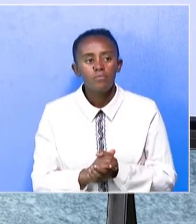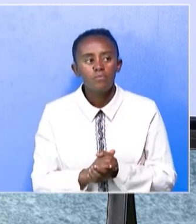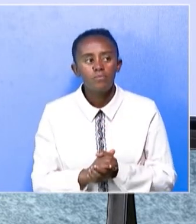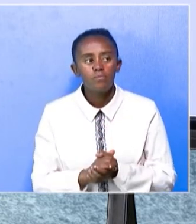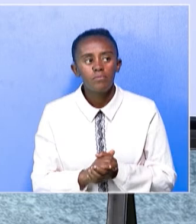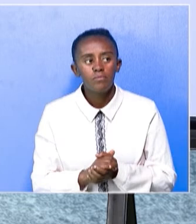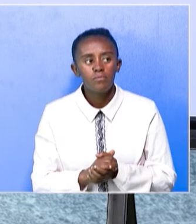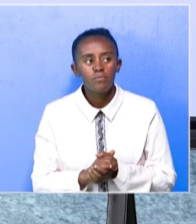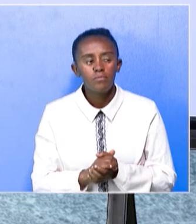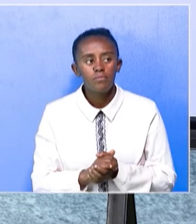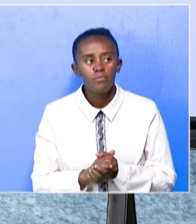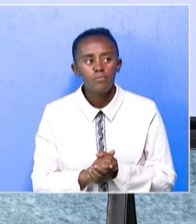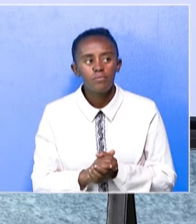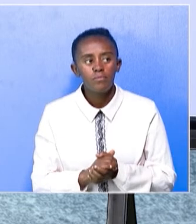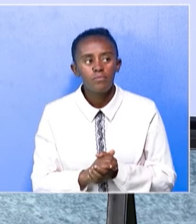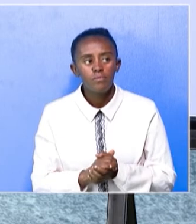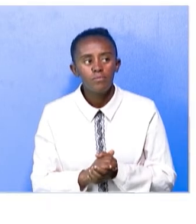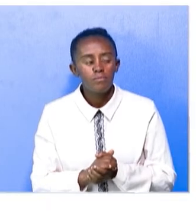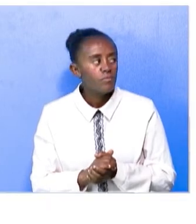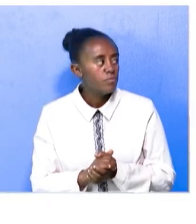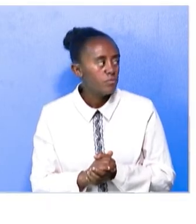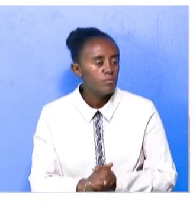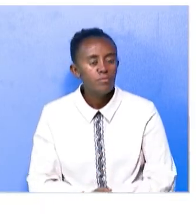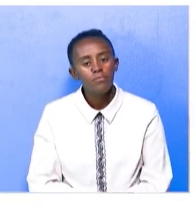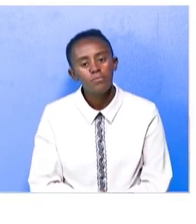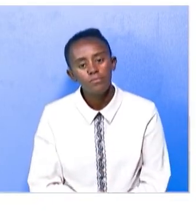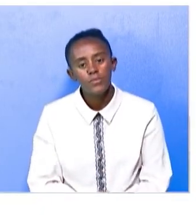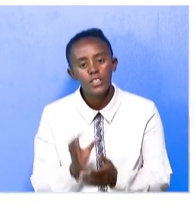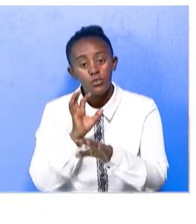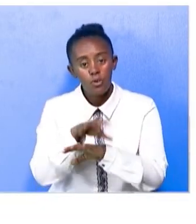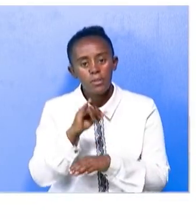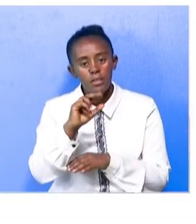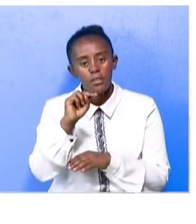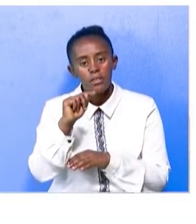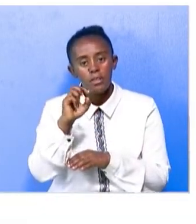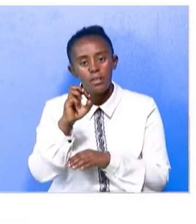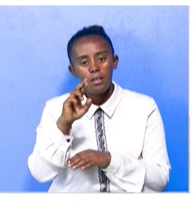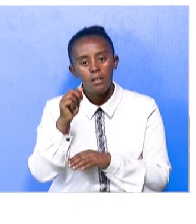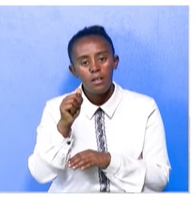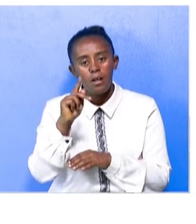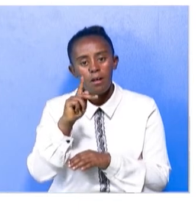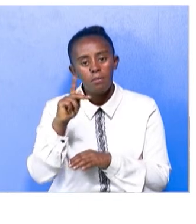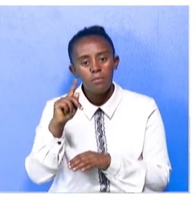one, interrupted actions. Interrupted action.